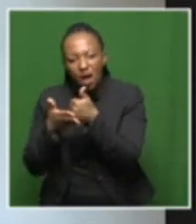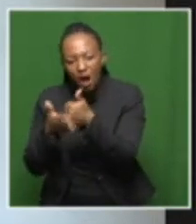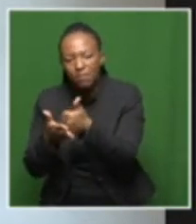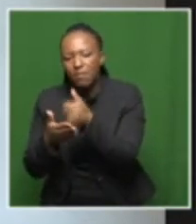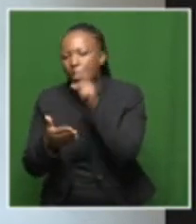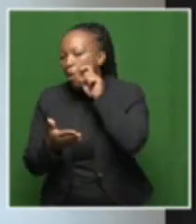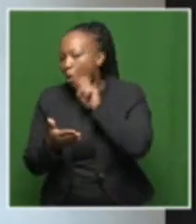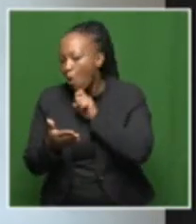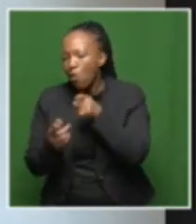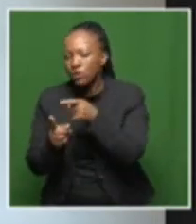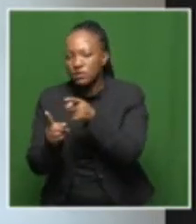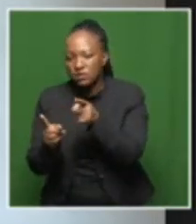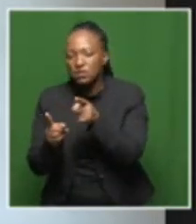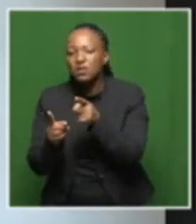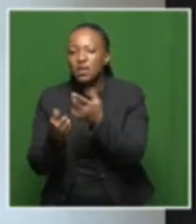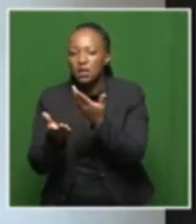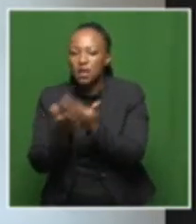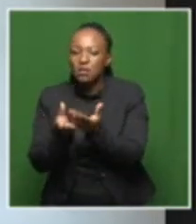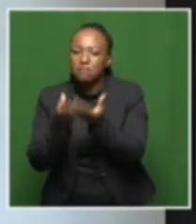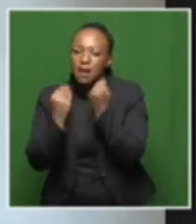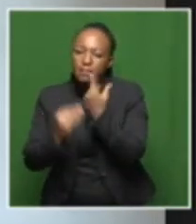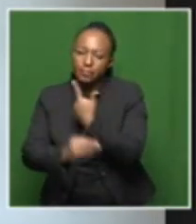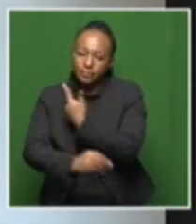get to where we're going.